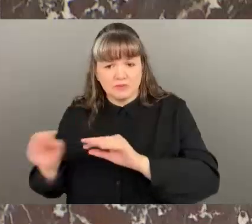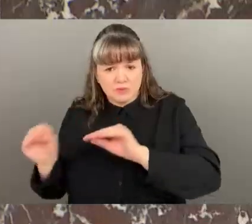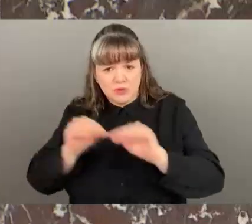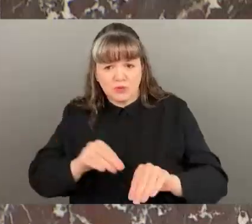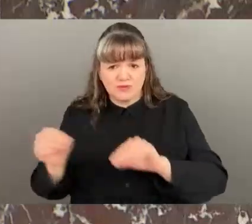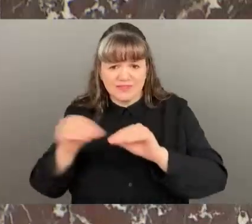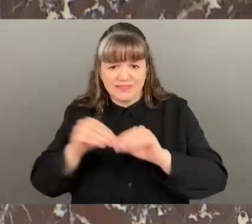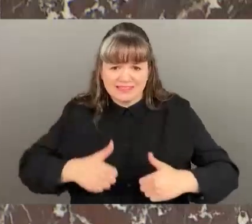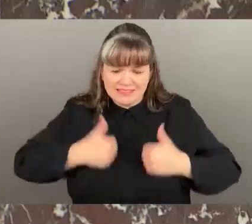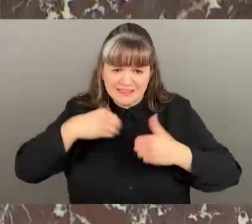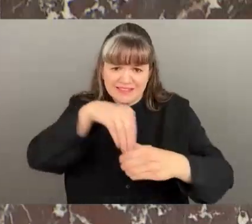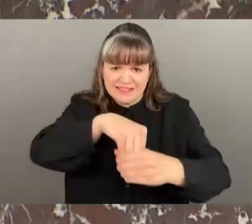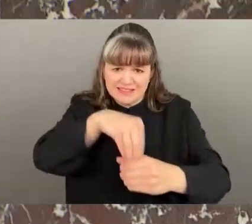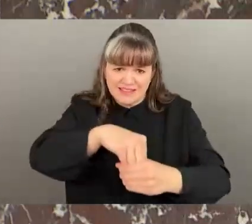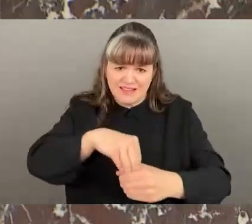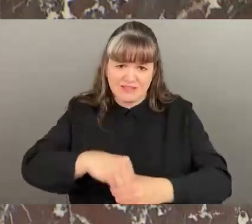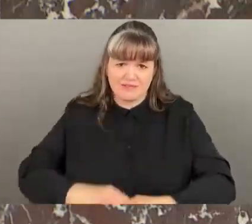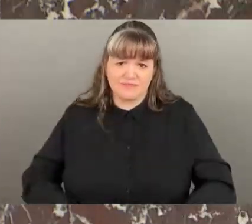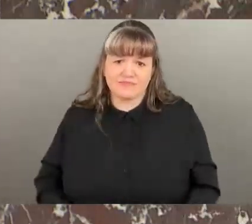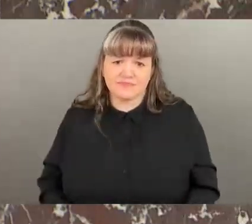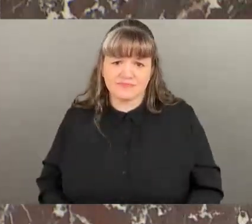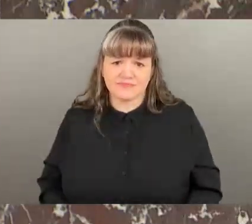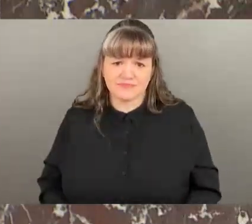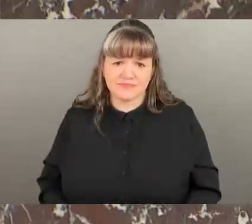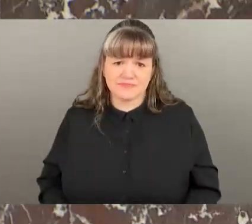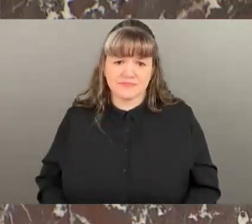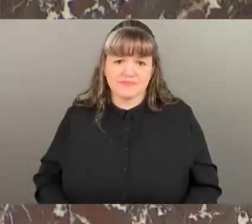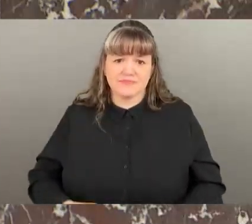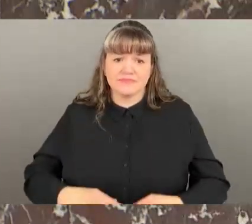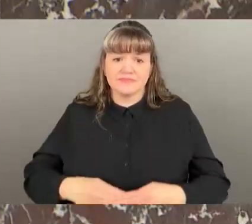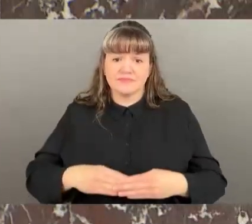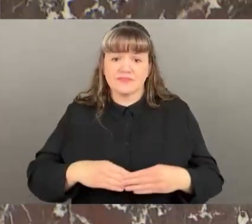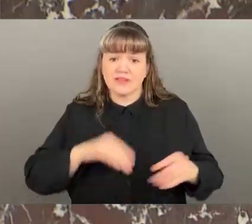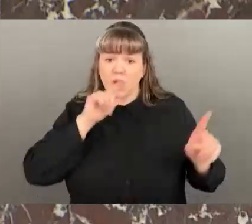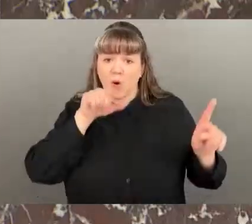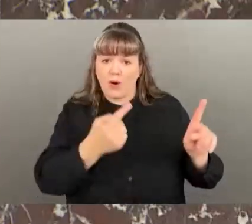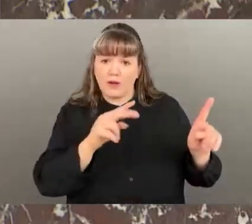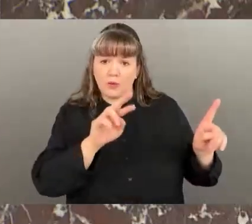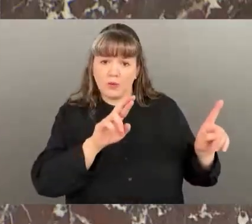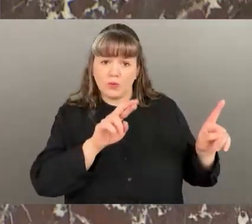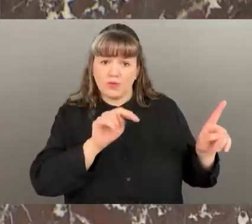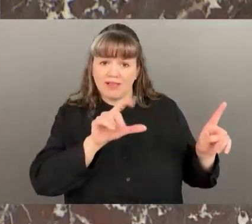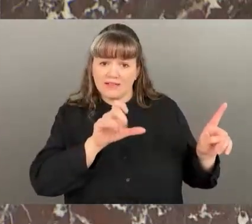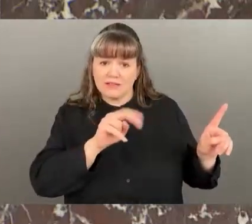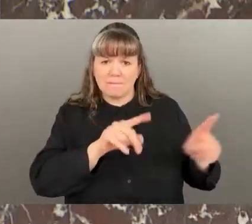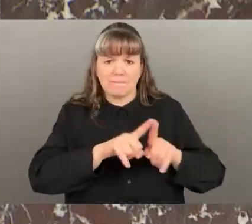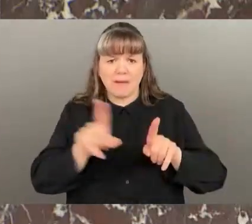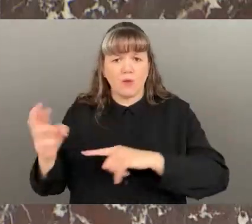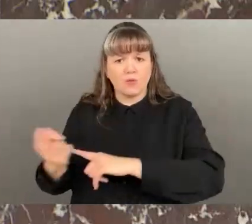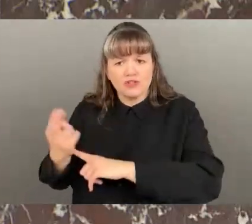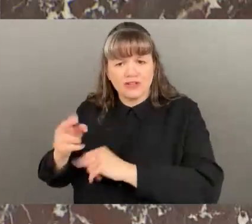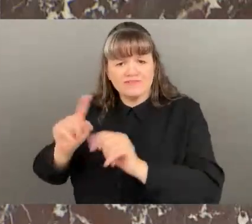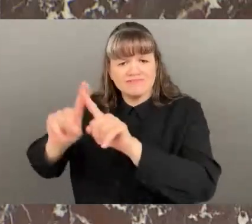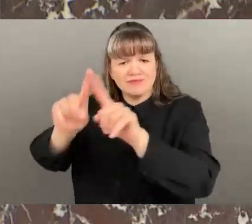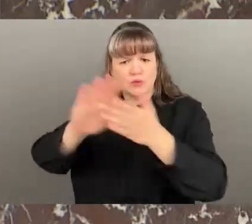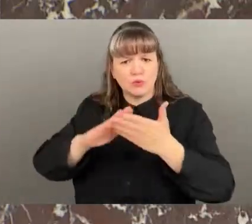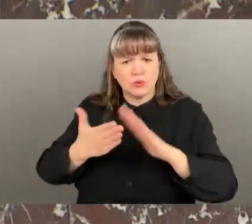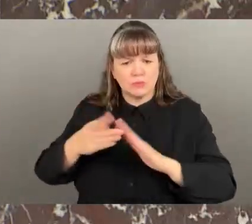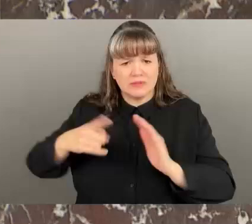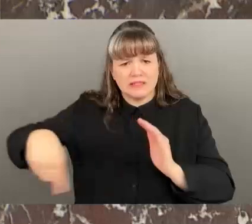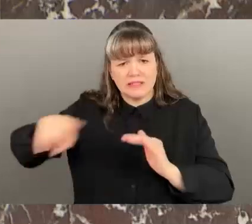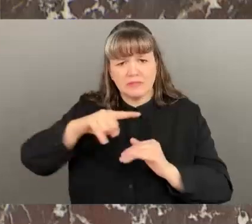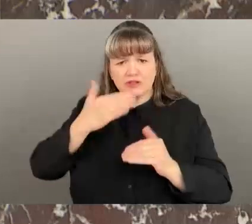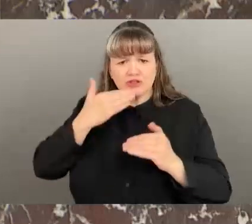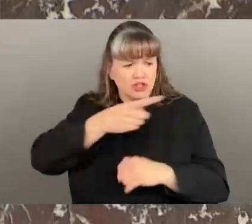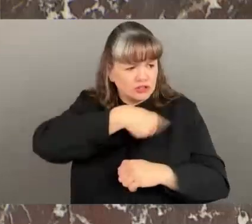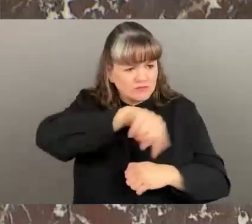it would be good to hear these people supporting it because the story of this young woman is tragic. But every time we open supportive housing, that's who it's supporting.